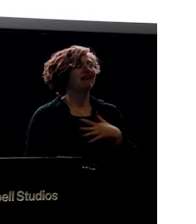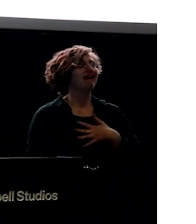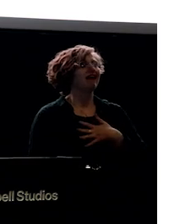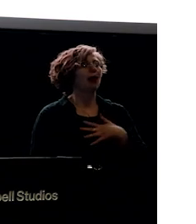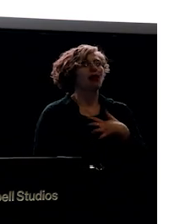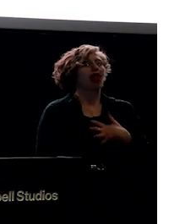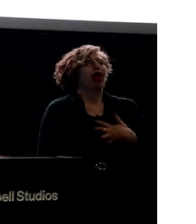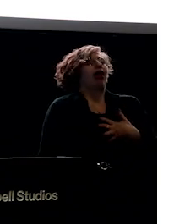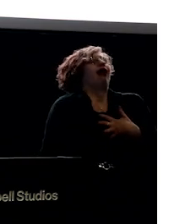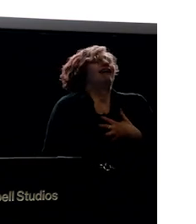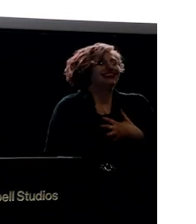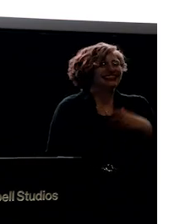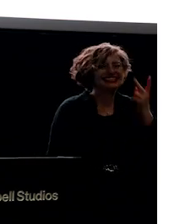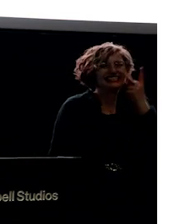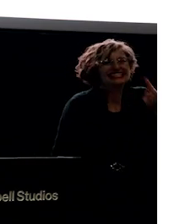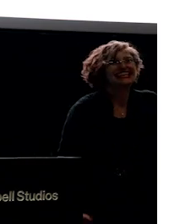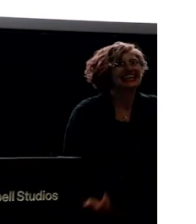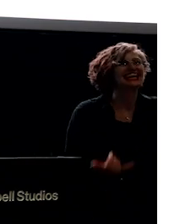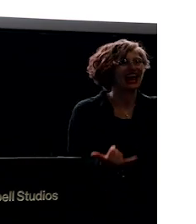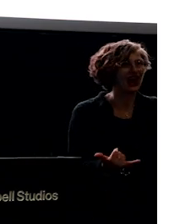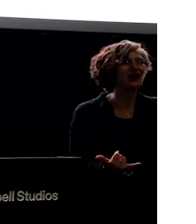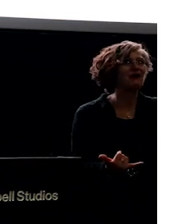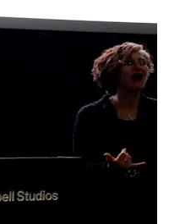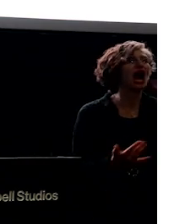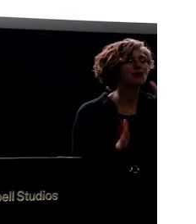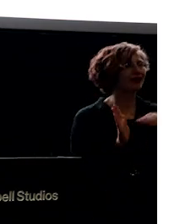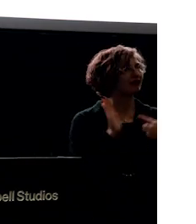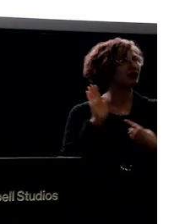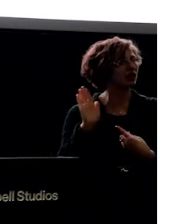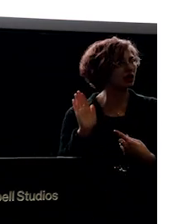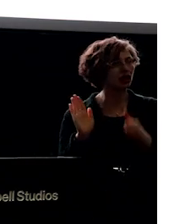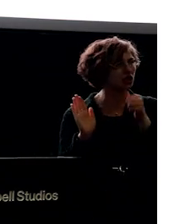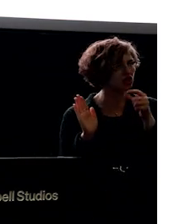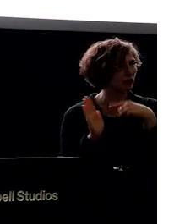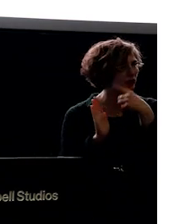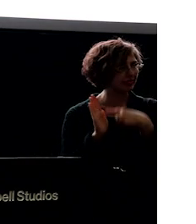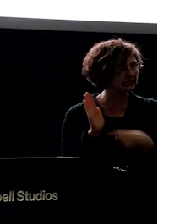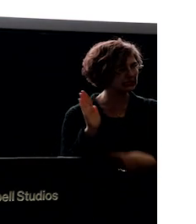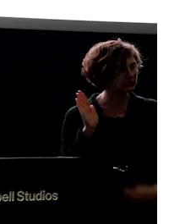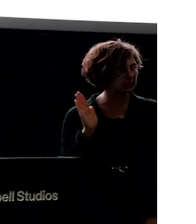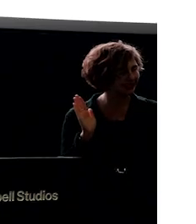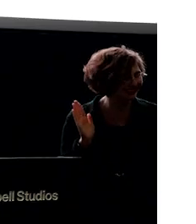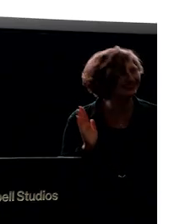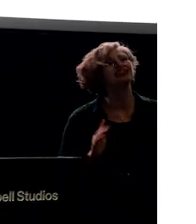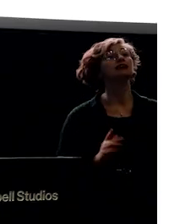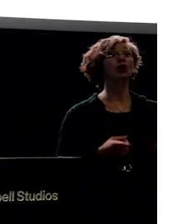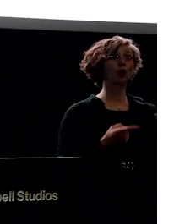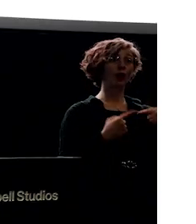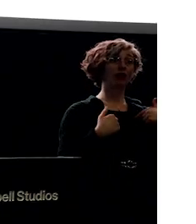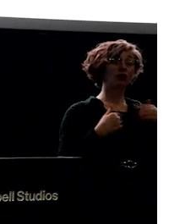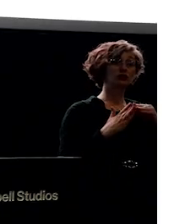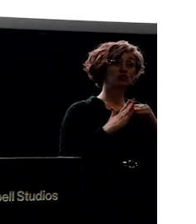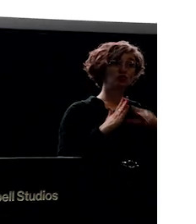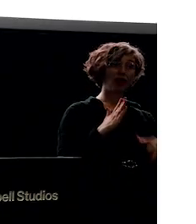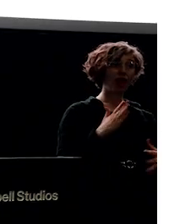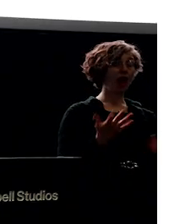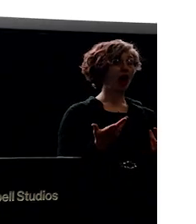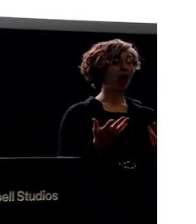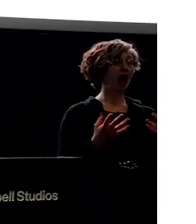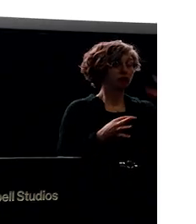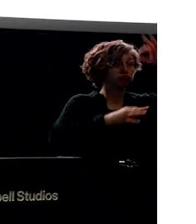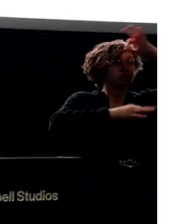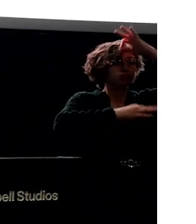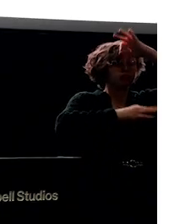kind of work here, how I communicate with professionals now. But when I was a student, I didn't know. I didn't